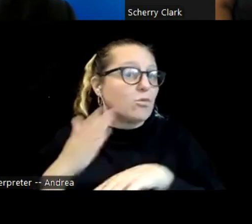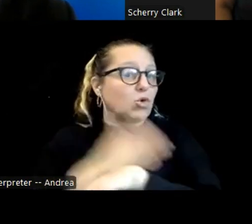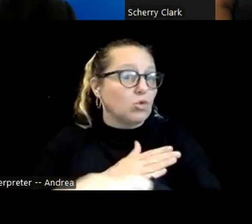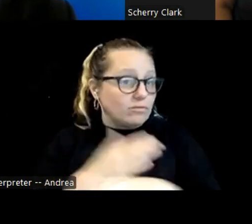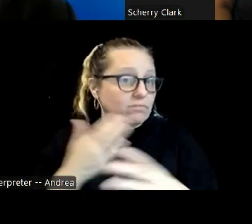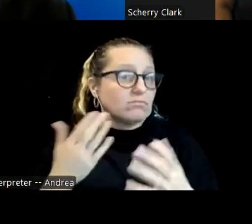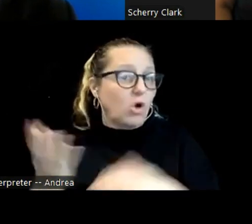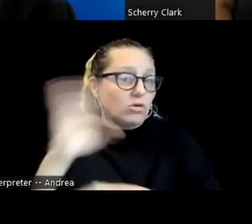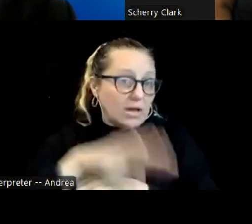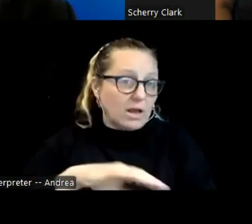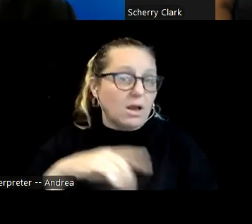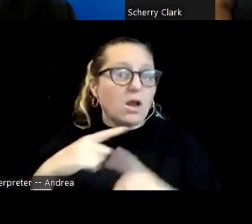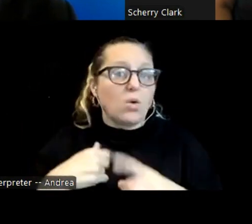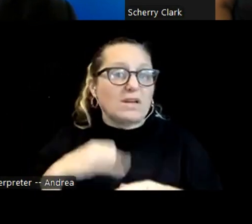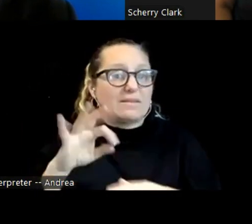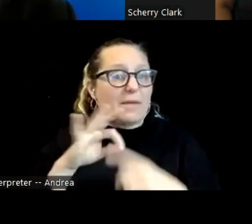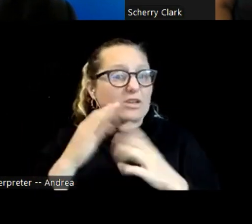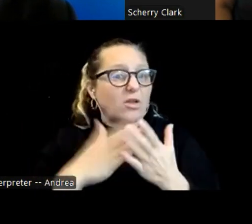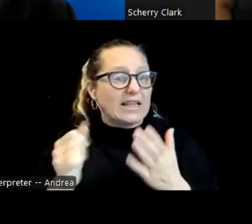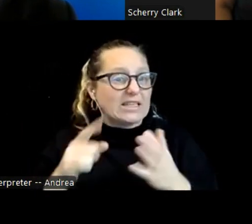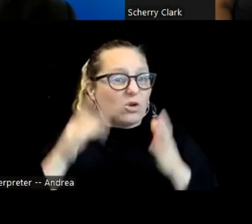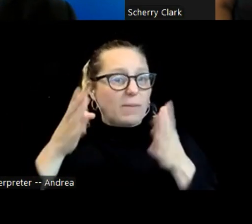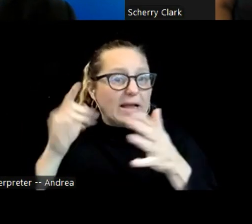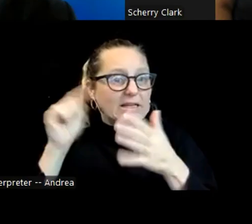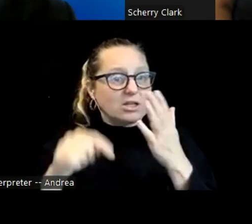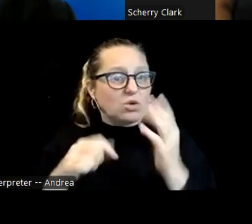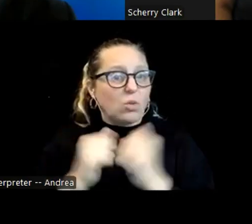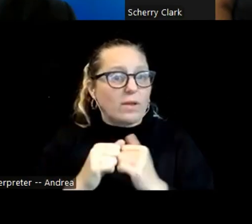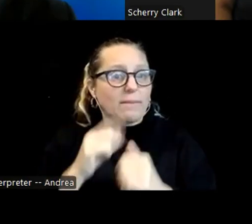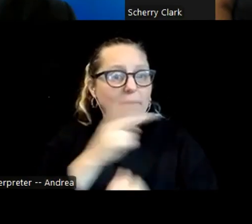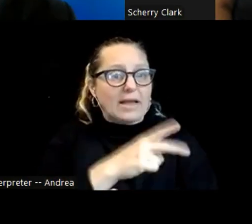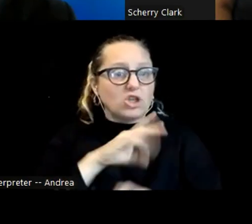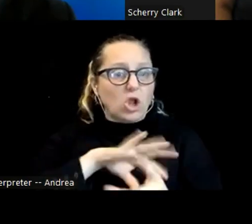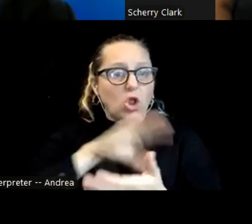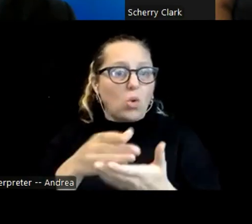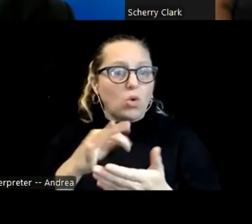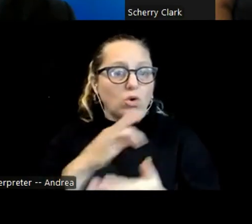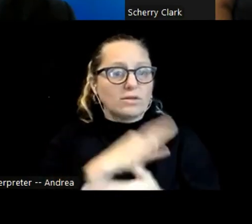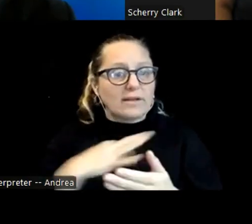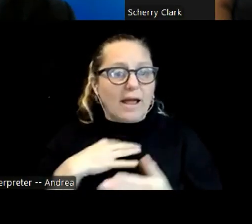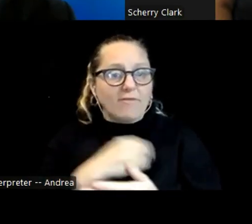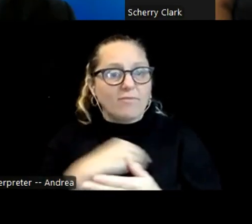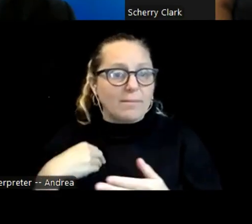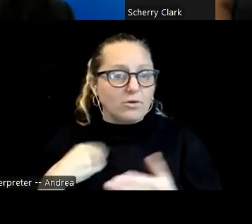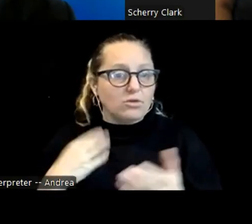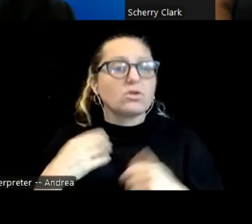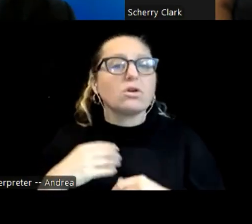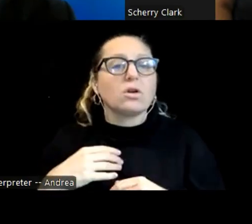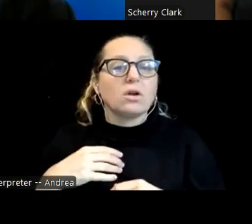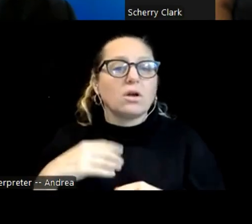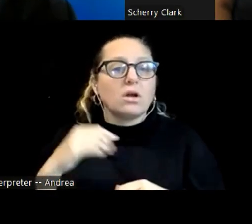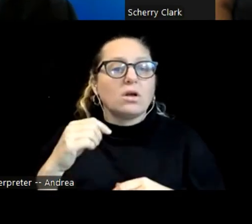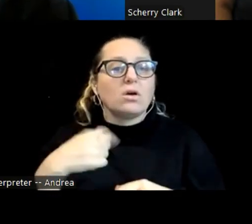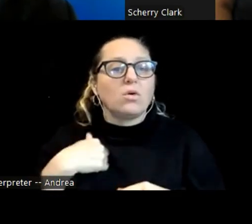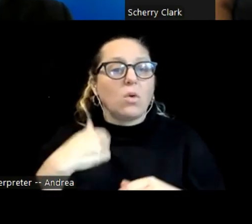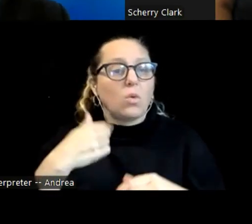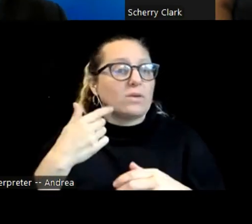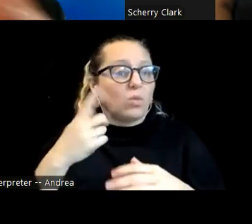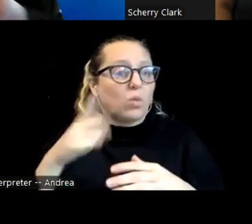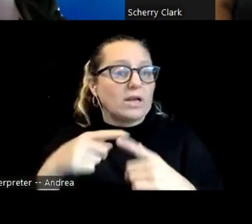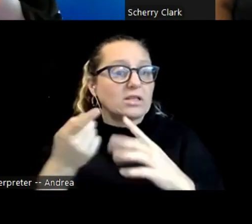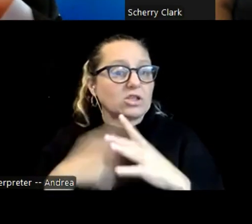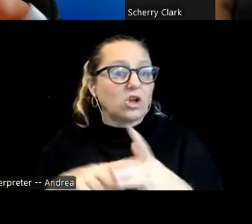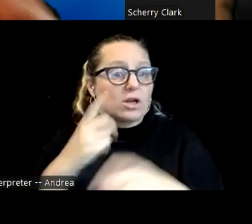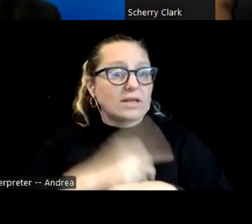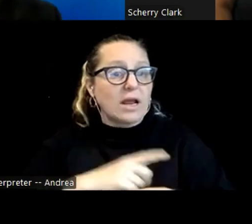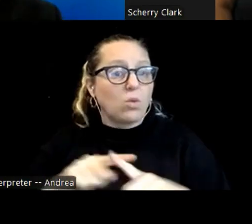day or special things that we need to pay attention to with our patient load or staff members. Upon starting our day, we'll go ahead and set